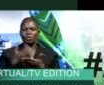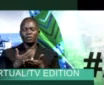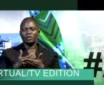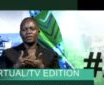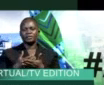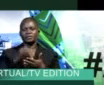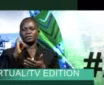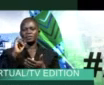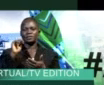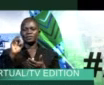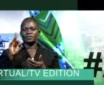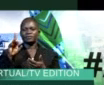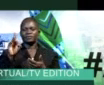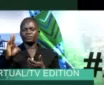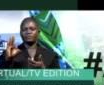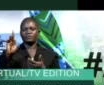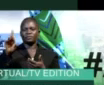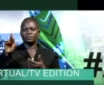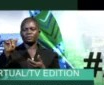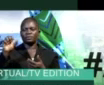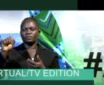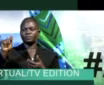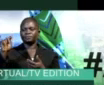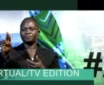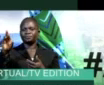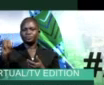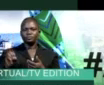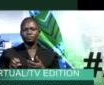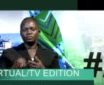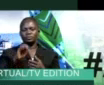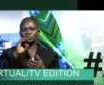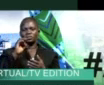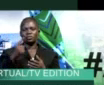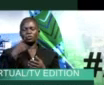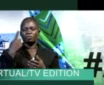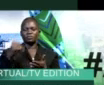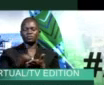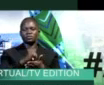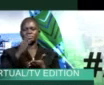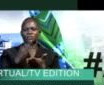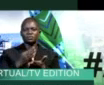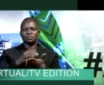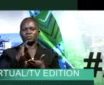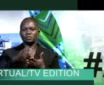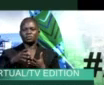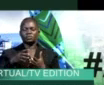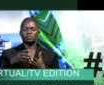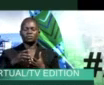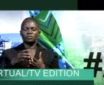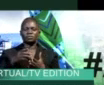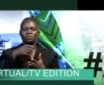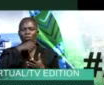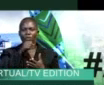infrastructure. One of those key infrastructure financing years back is the